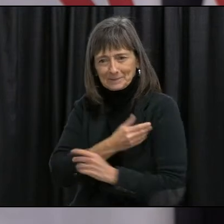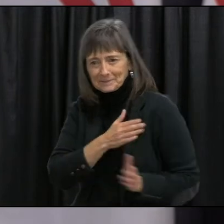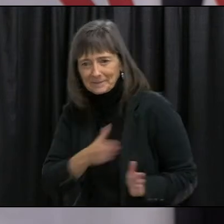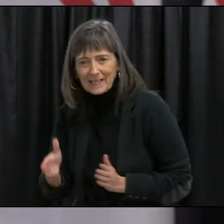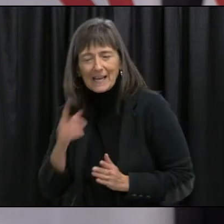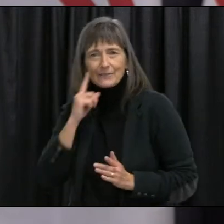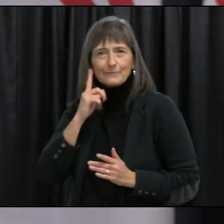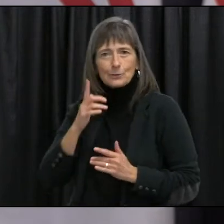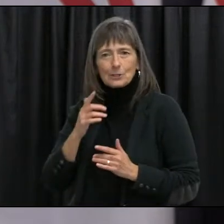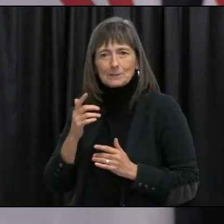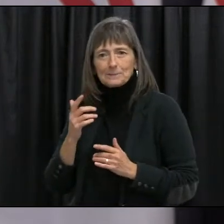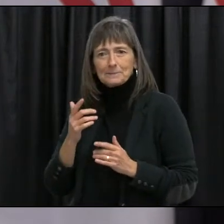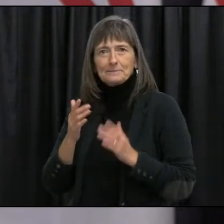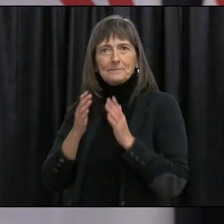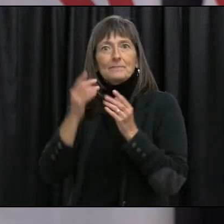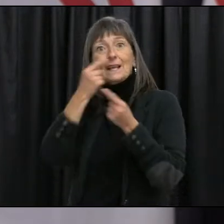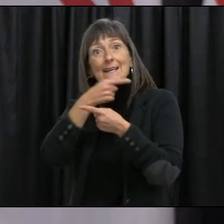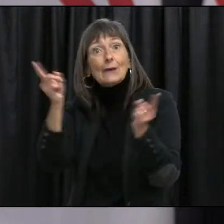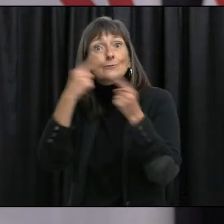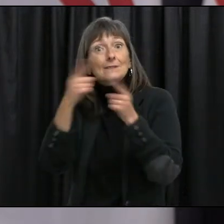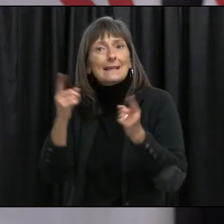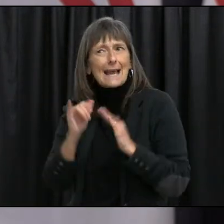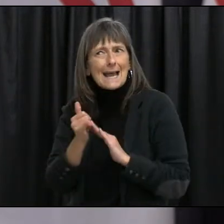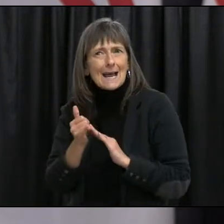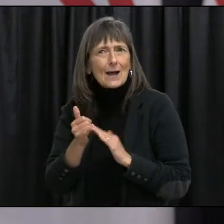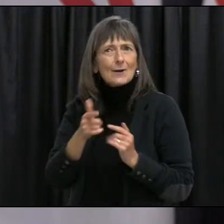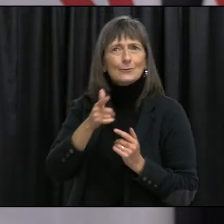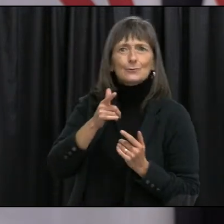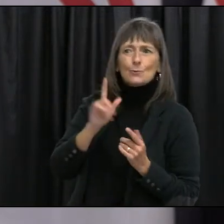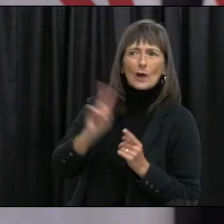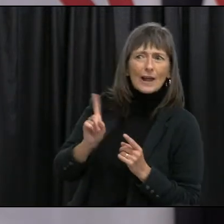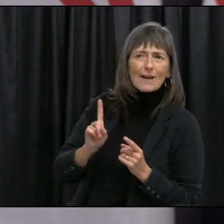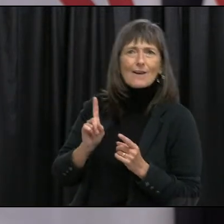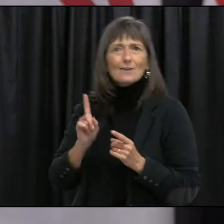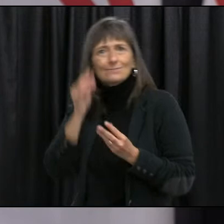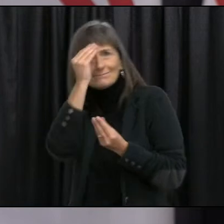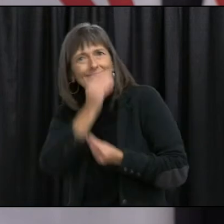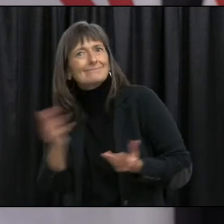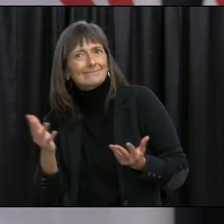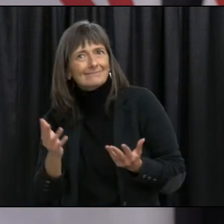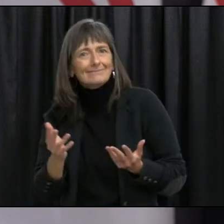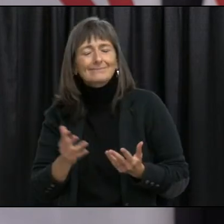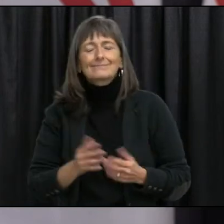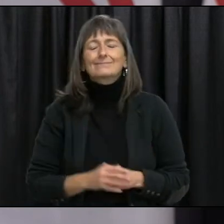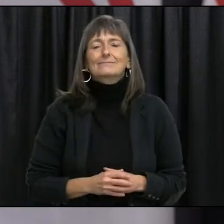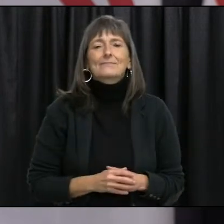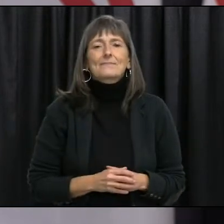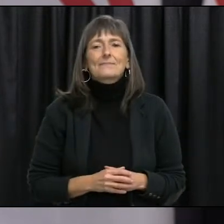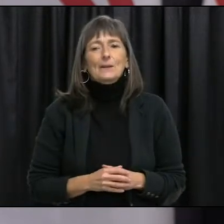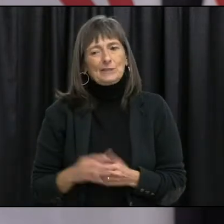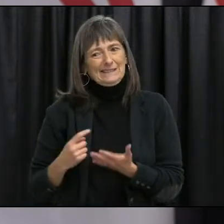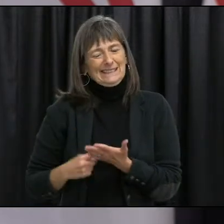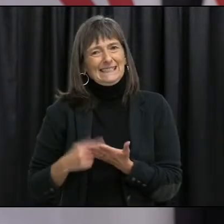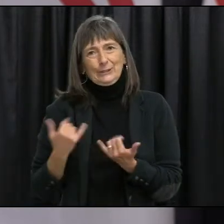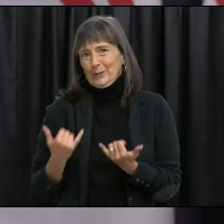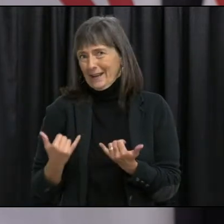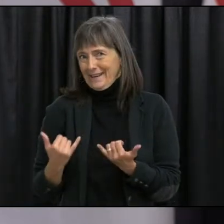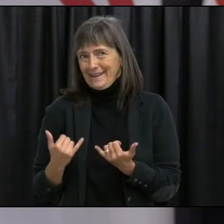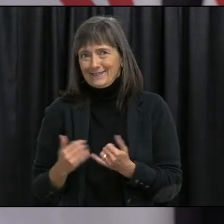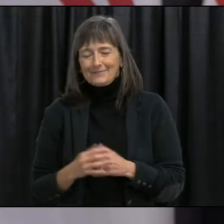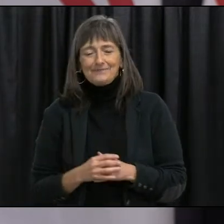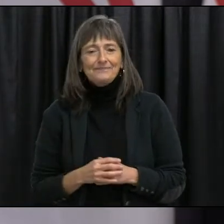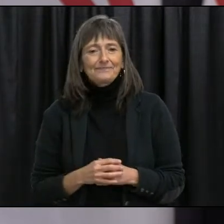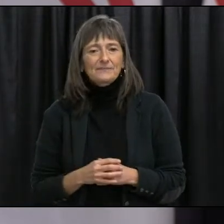strategy in terms of publicizing just the kind of information you have referred to. I would expect